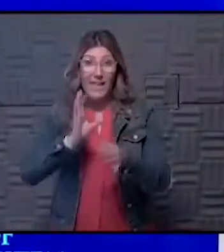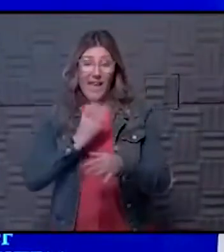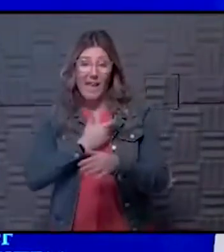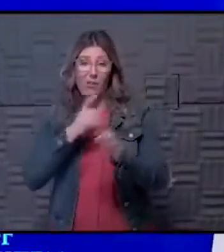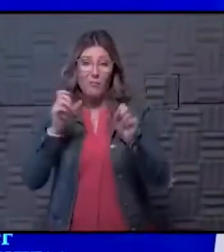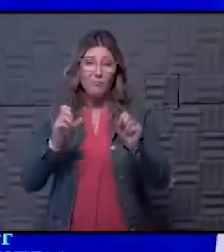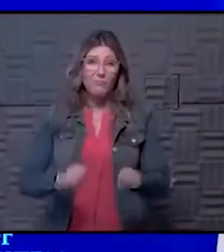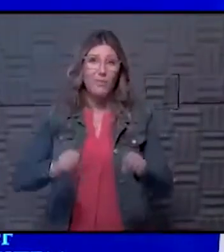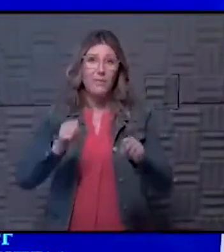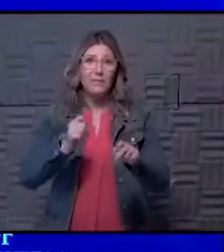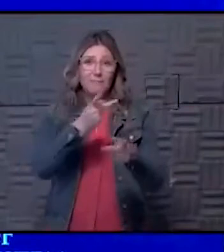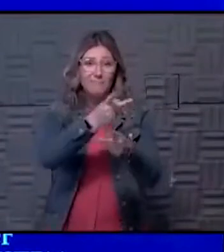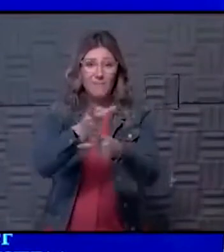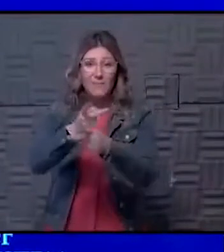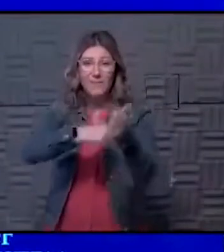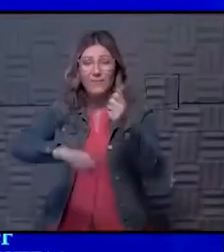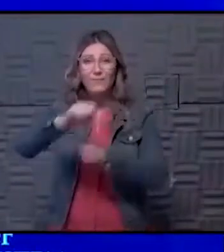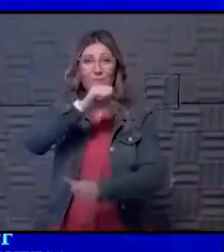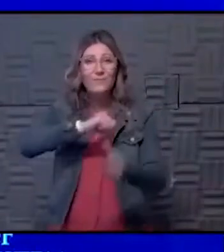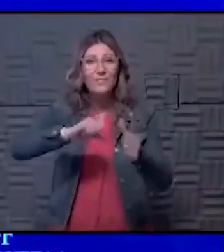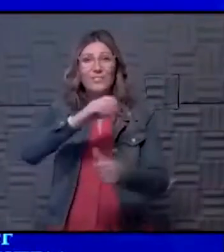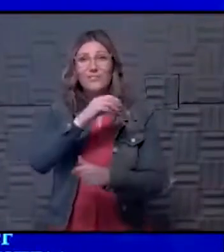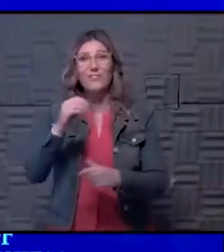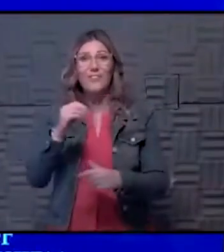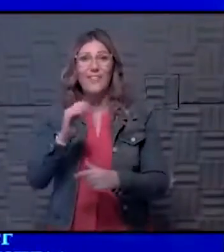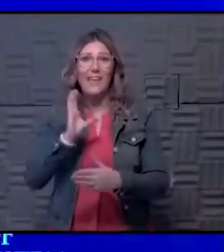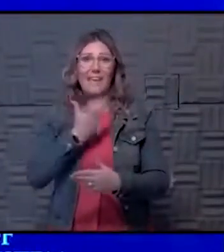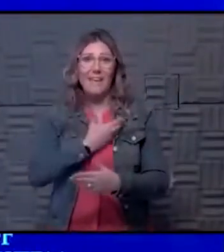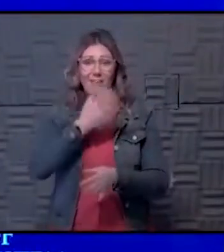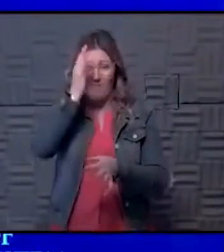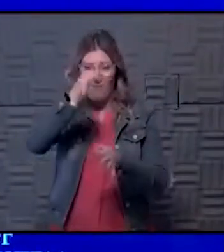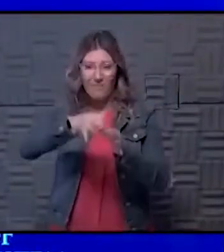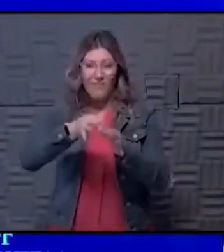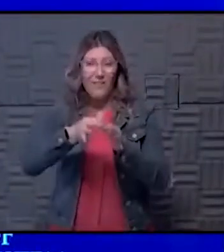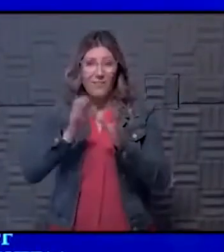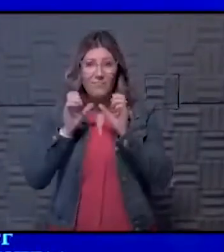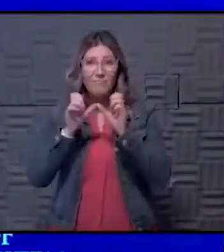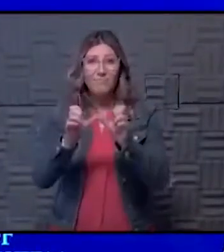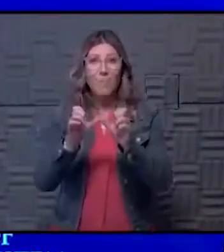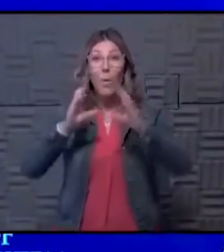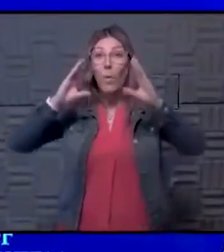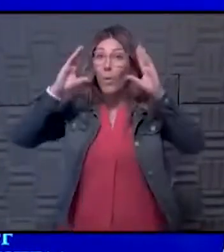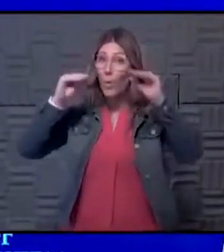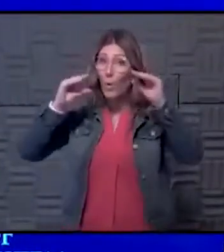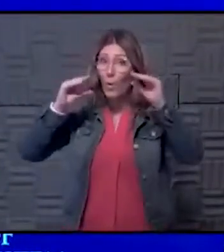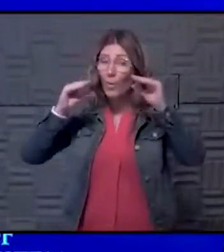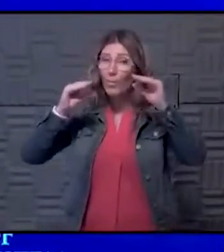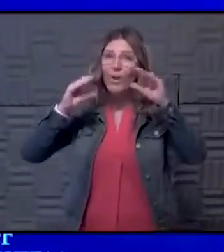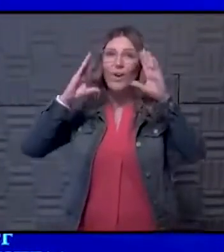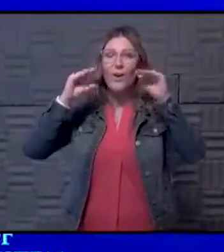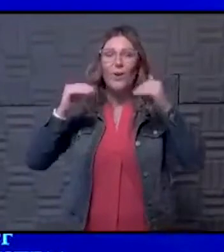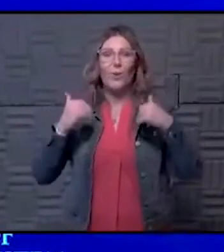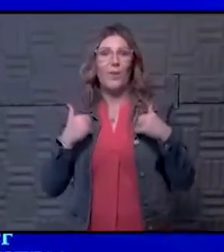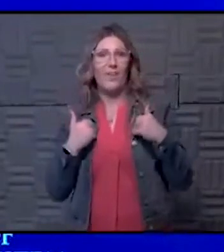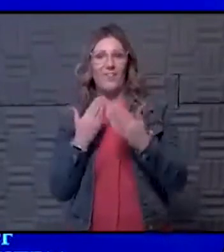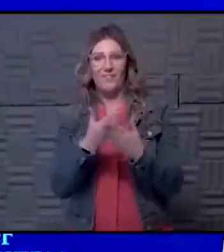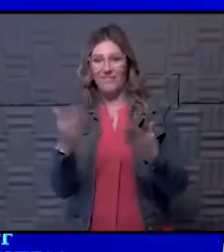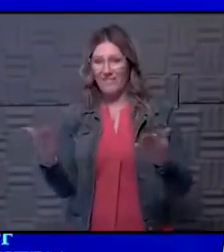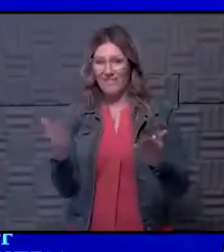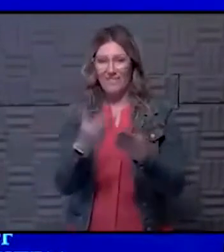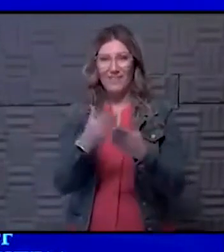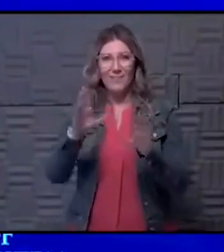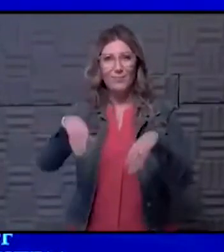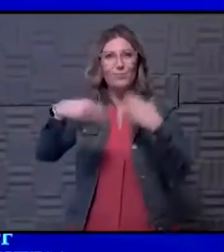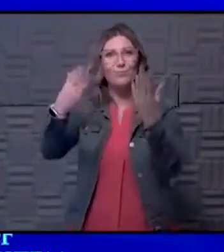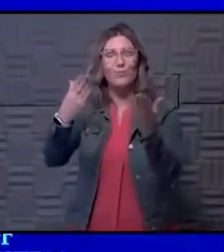ability to take care of each other and our faith sustains us. Hope that we can have the things delivered to us